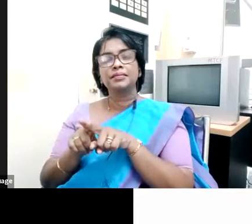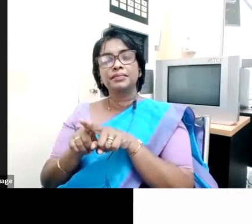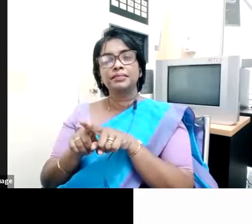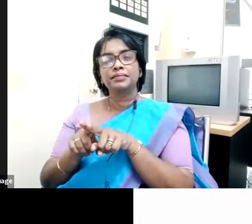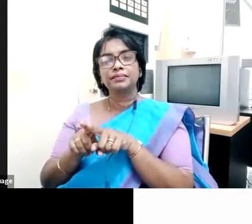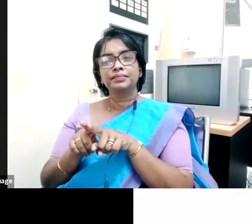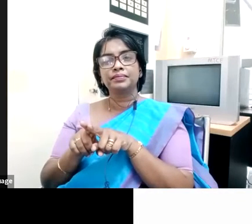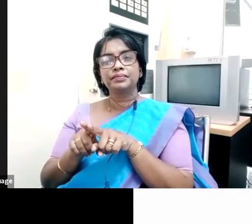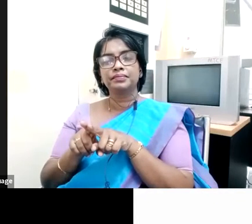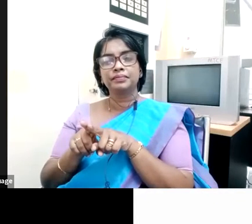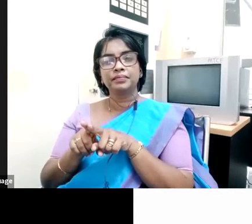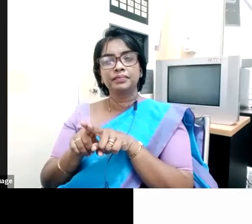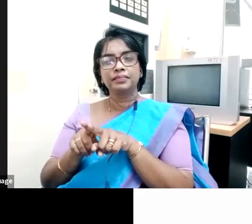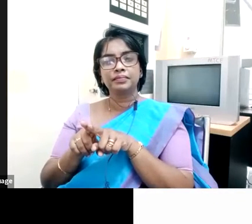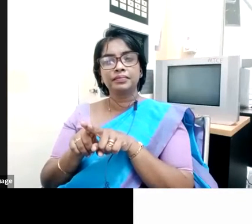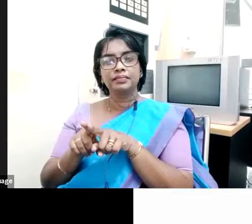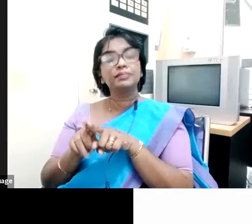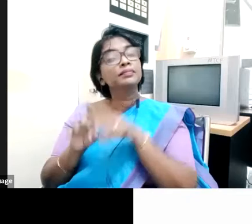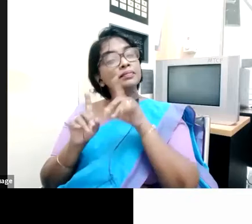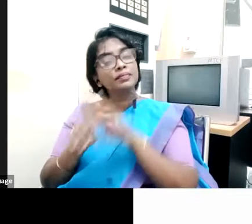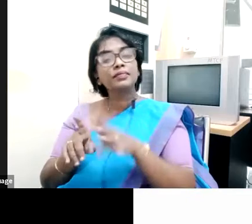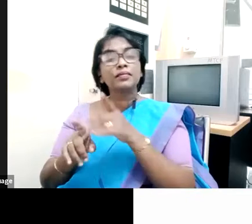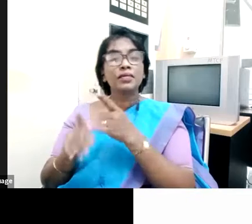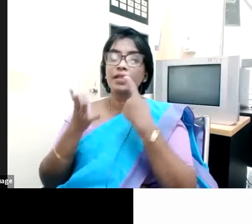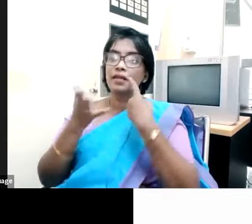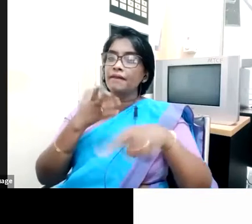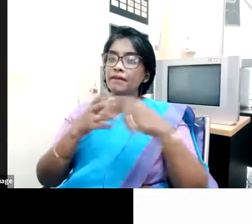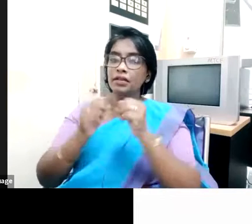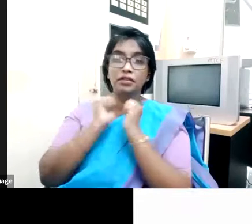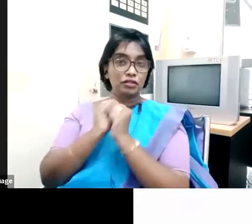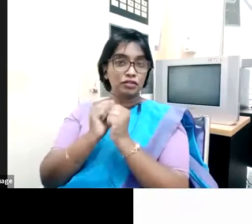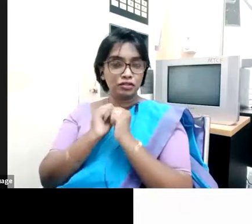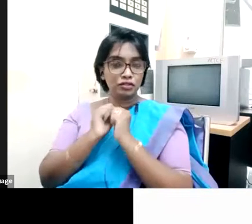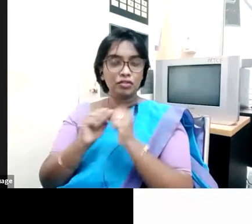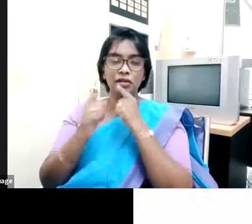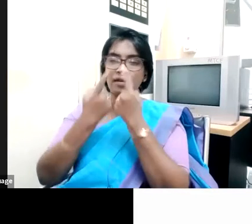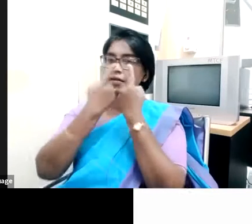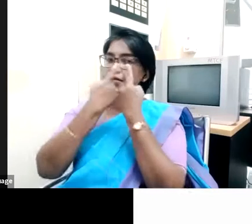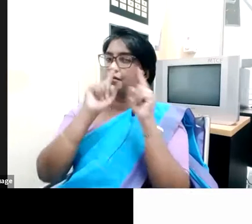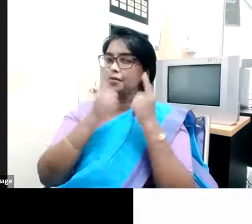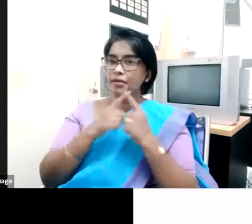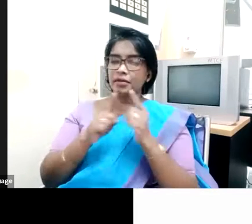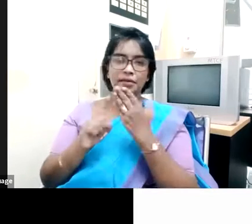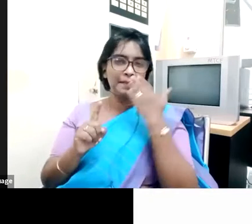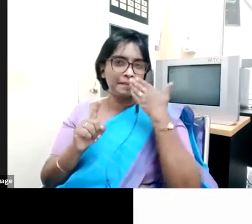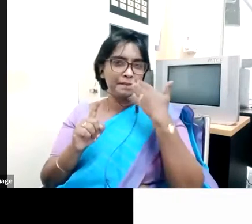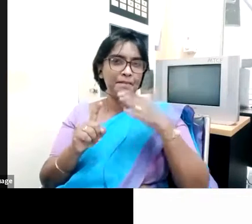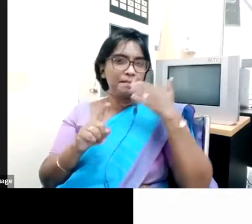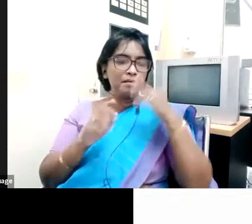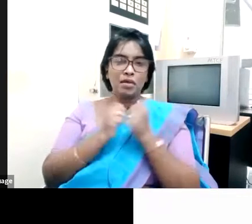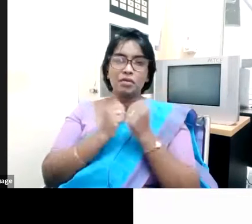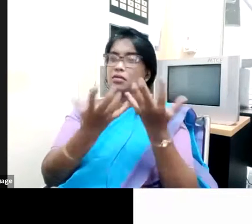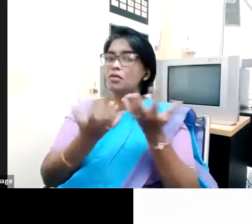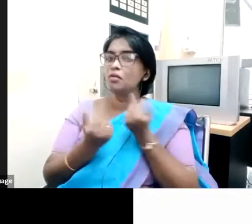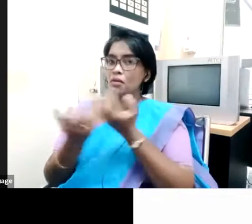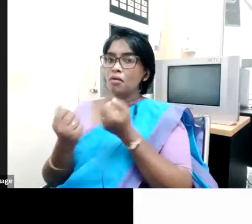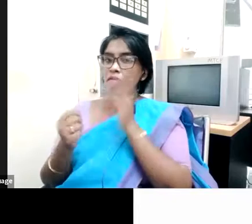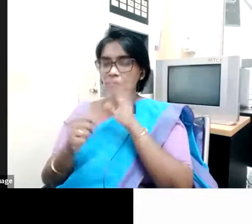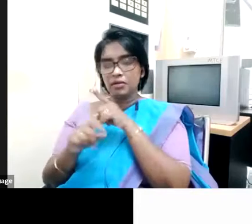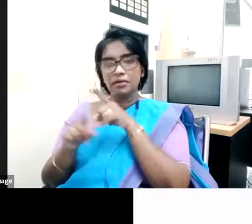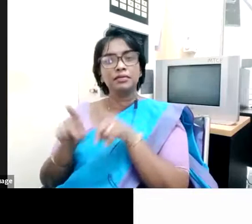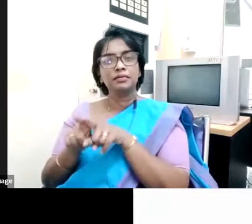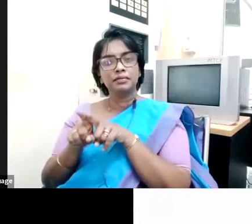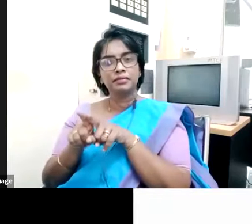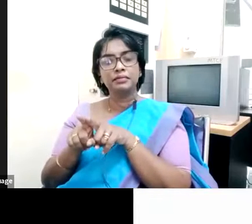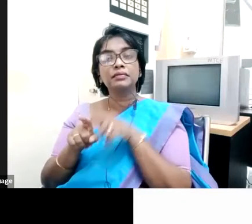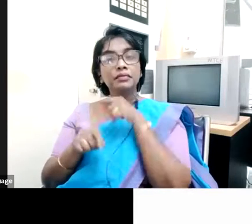multiple occupations within the same occupation cluster, as opposed to a single occupation, could provide the